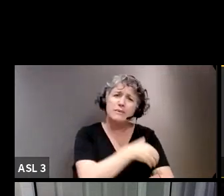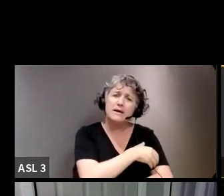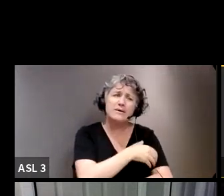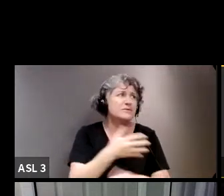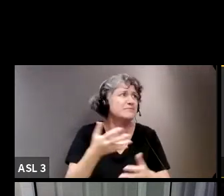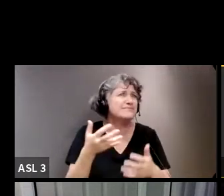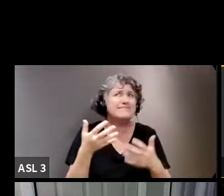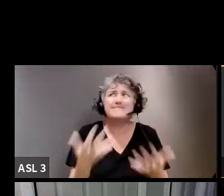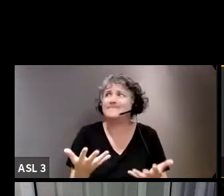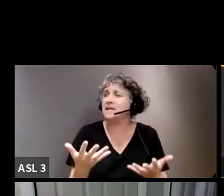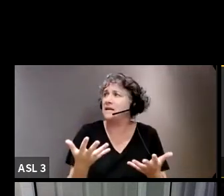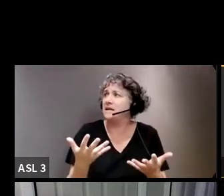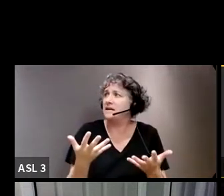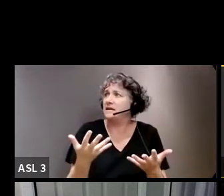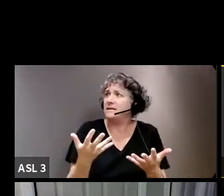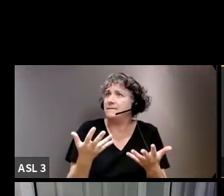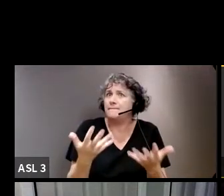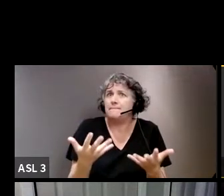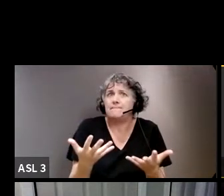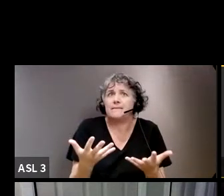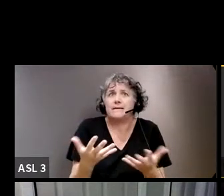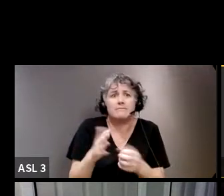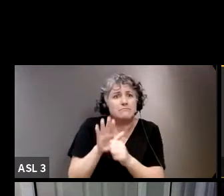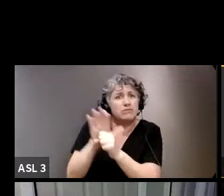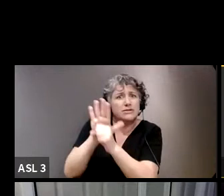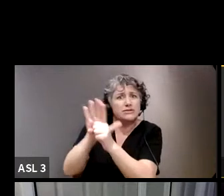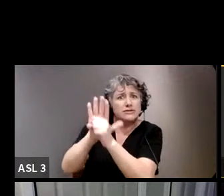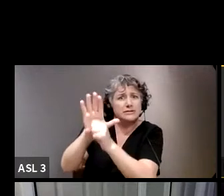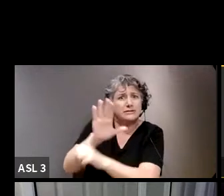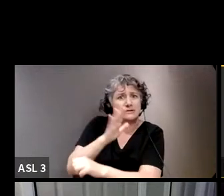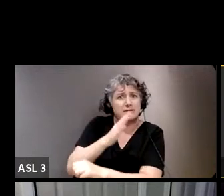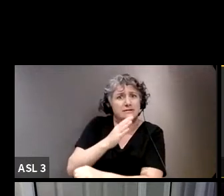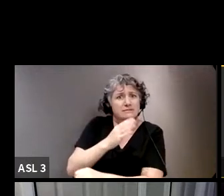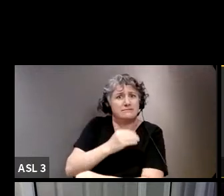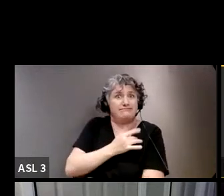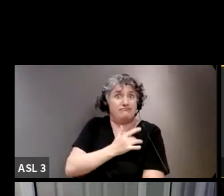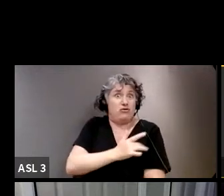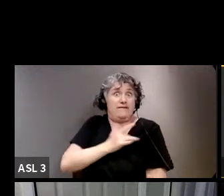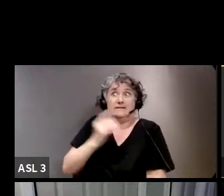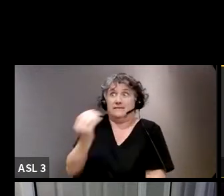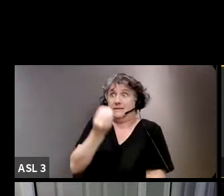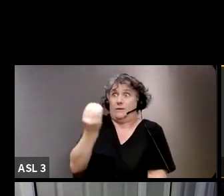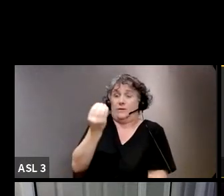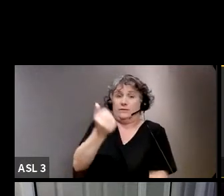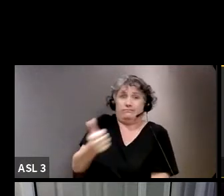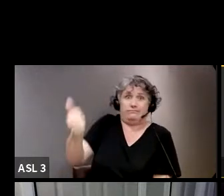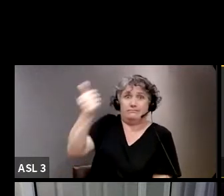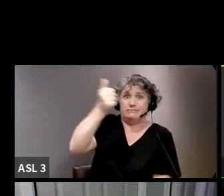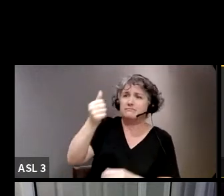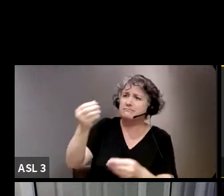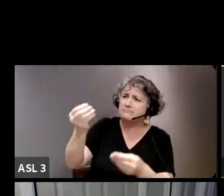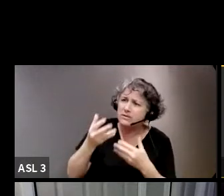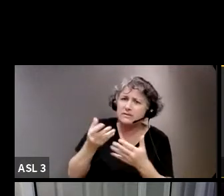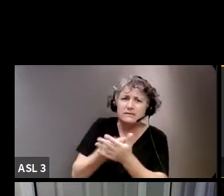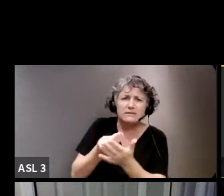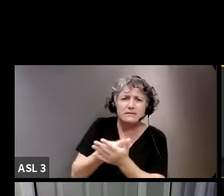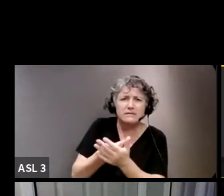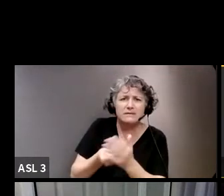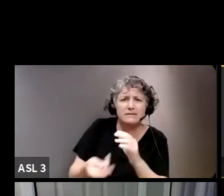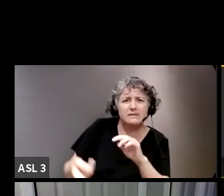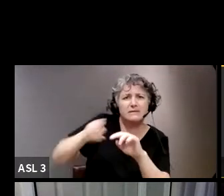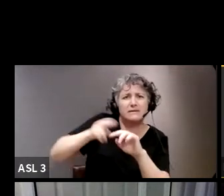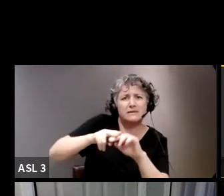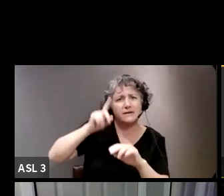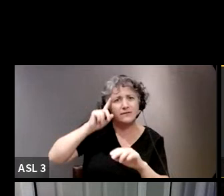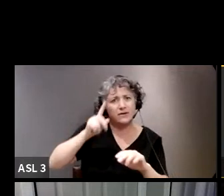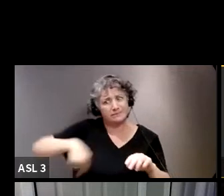to um to pressure the province into um providing more funding for people who are